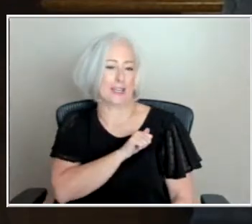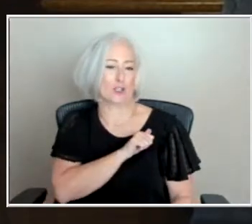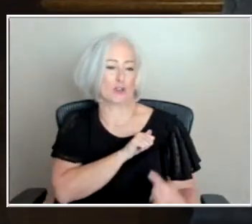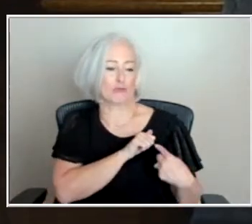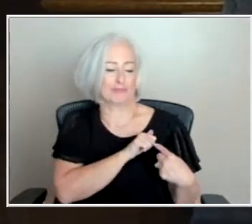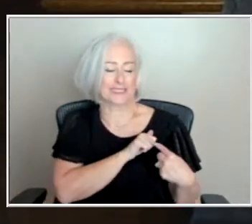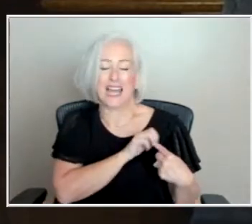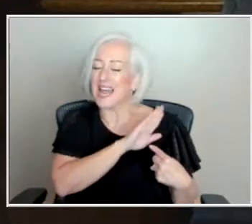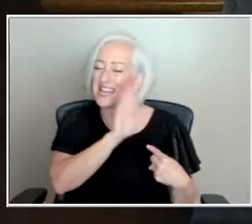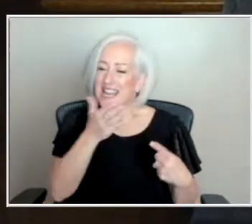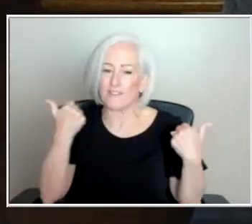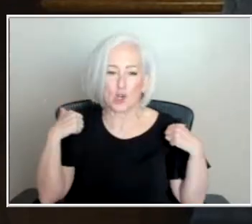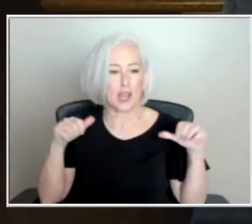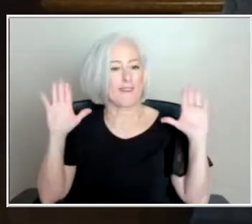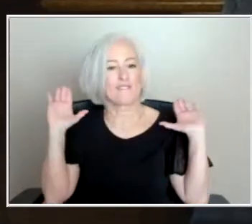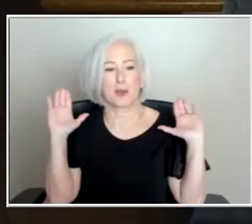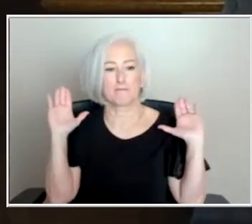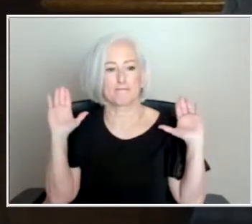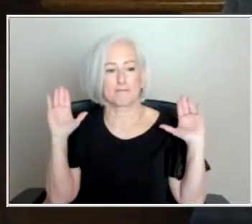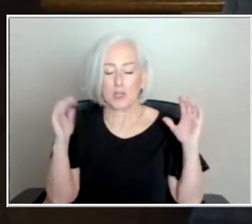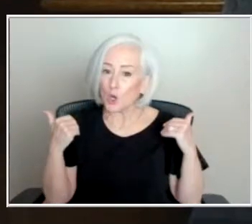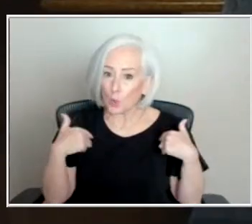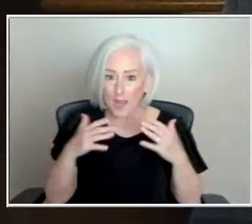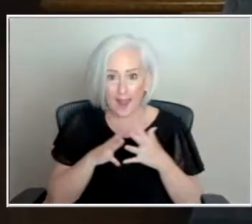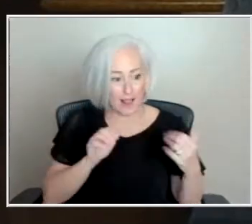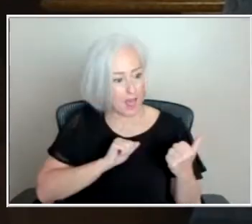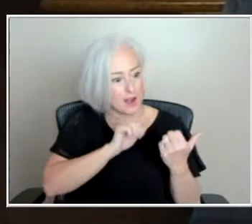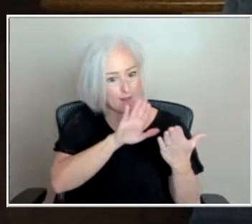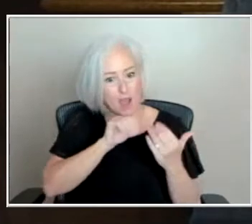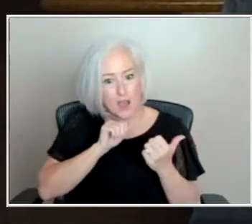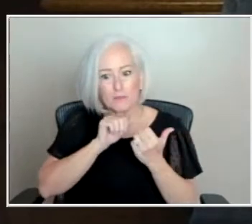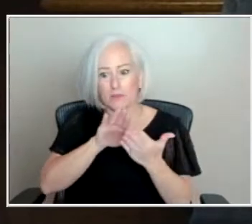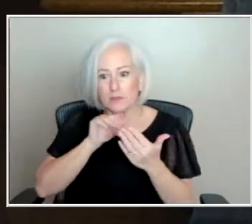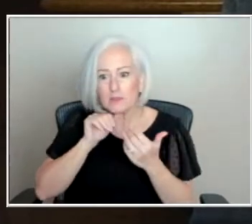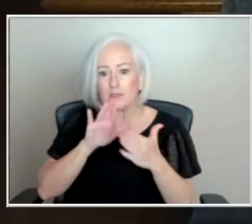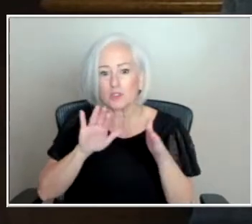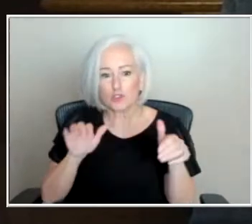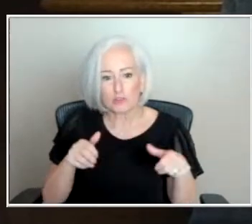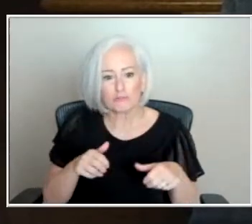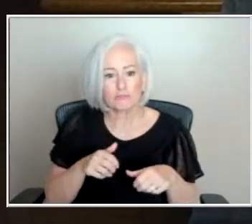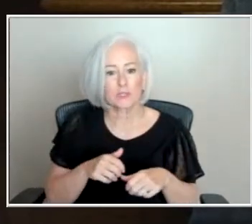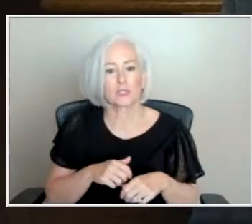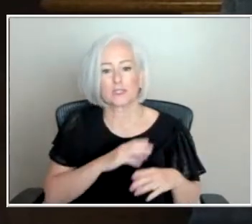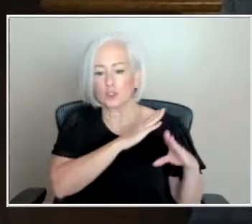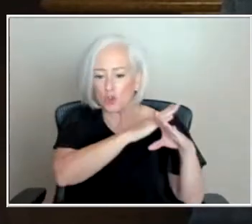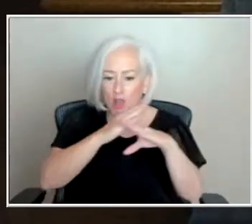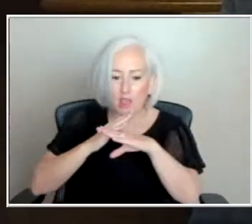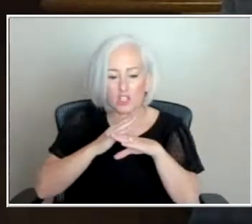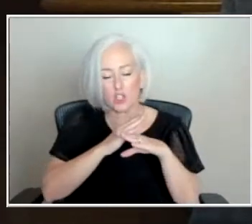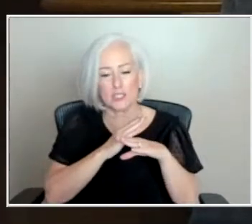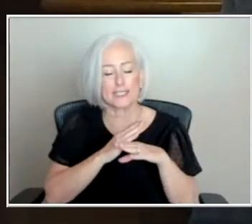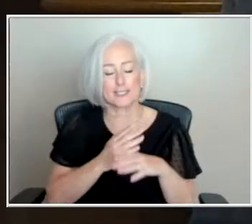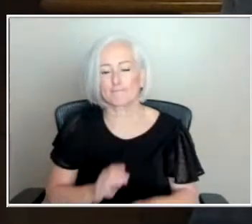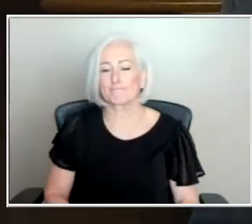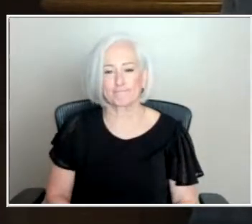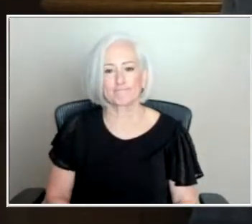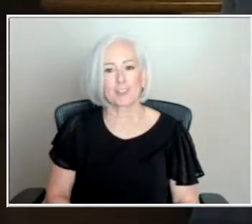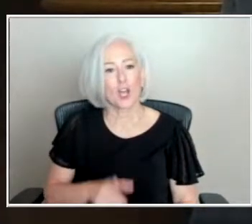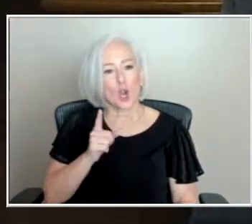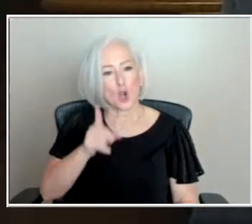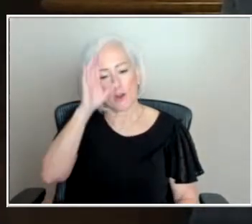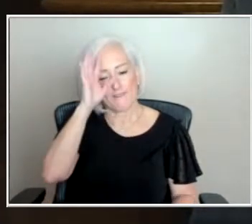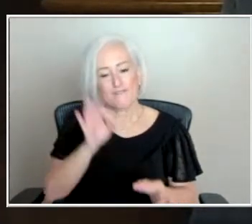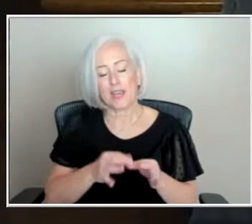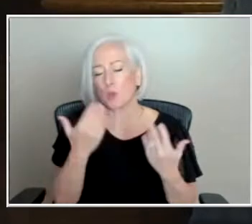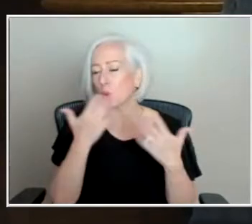ever gave up. And we ran into a lot of obstacles. We ran into a lot of challenges. And I could not believe how strong our faith was. And